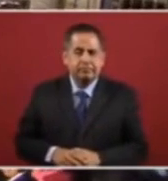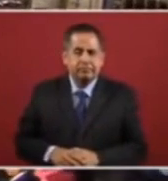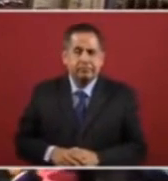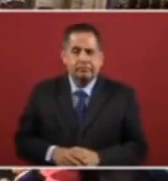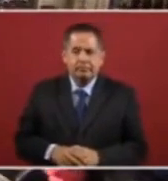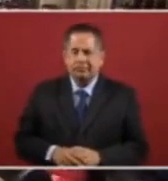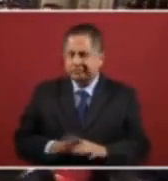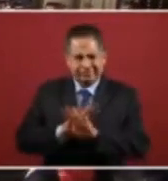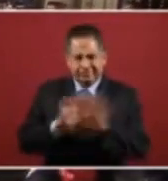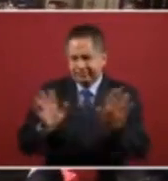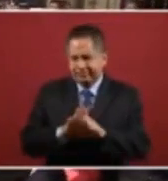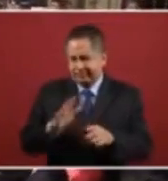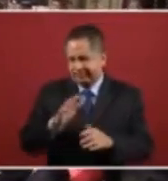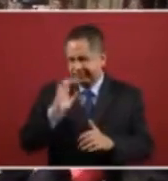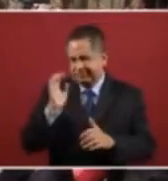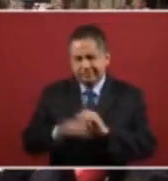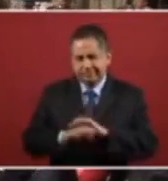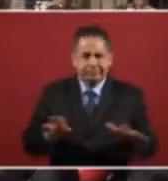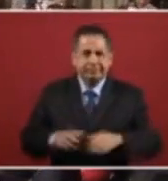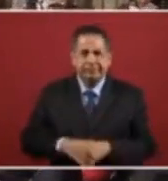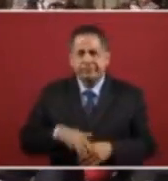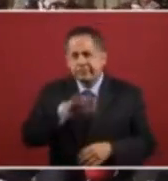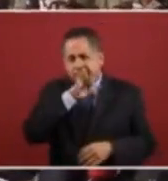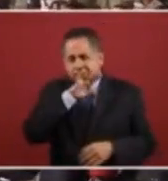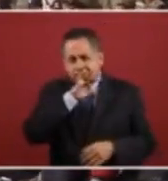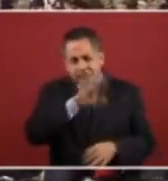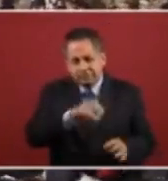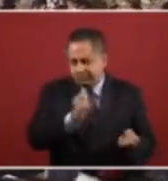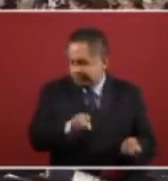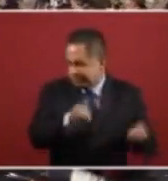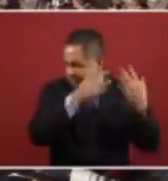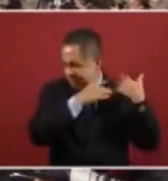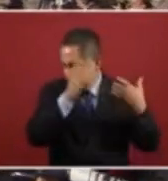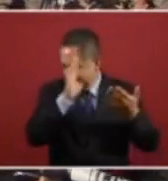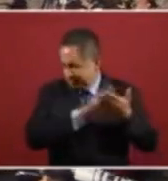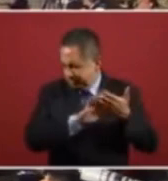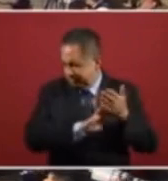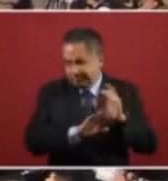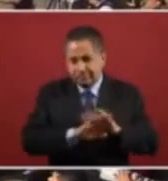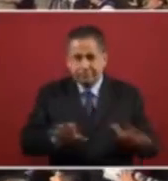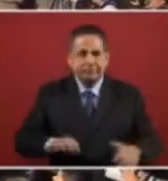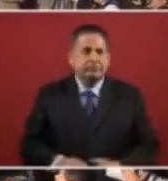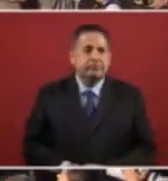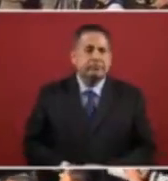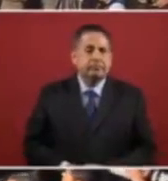it needs to pass to history, but to the trash of history.